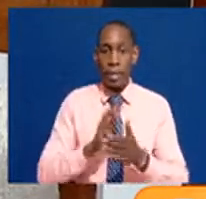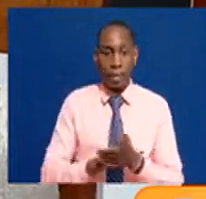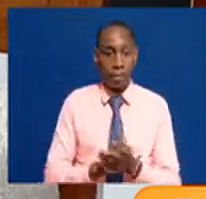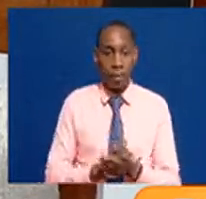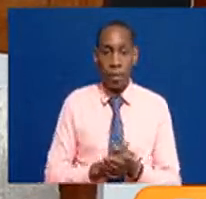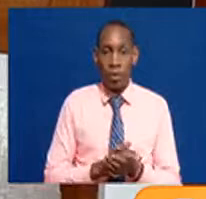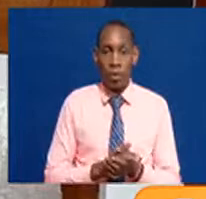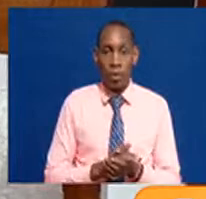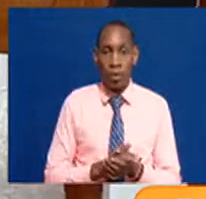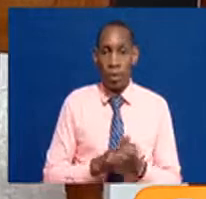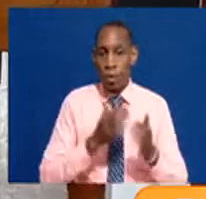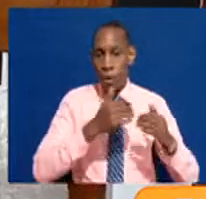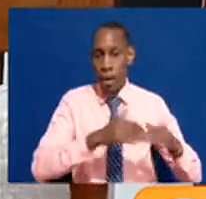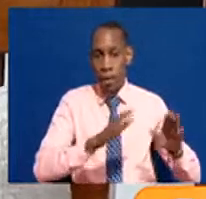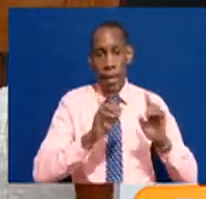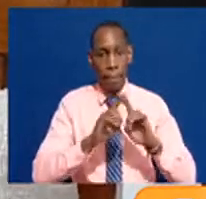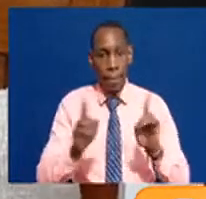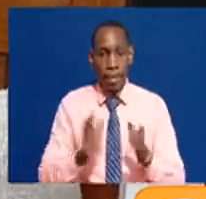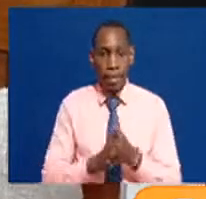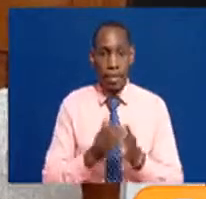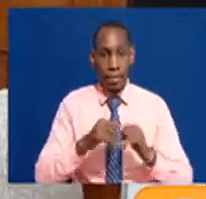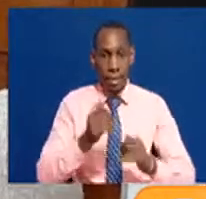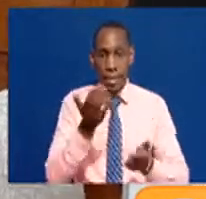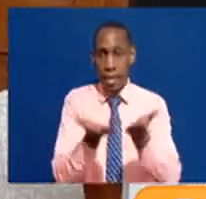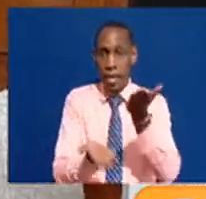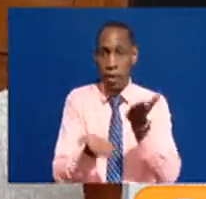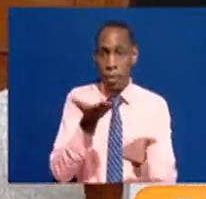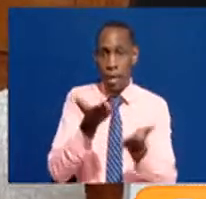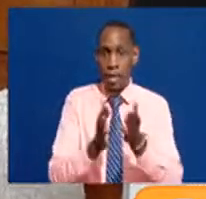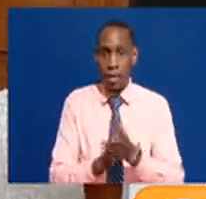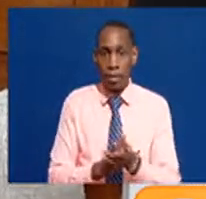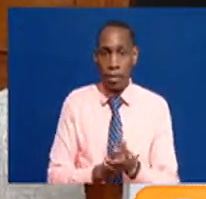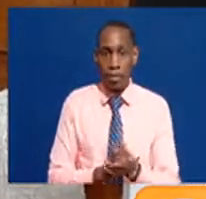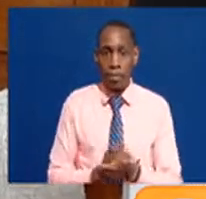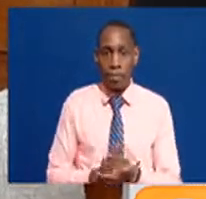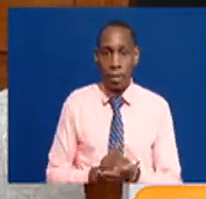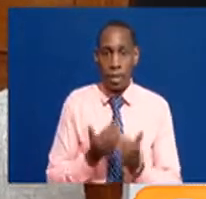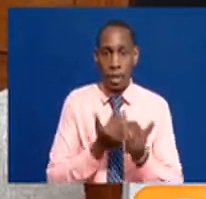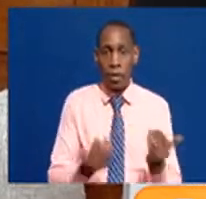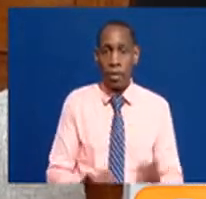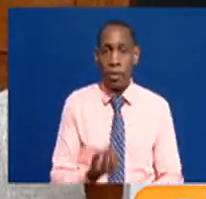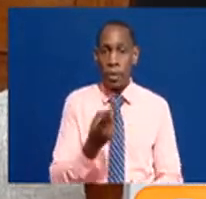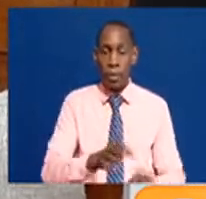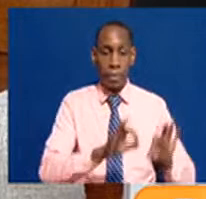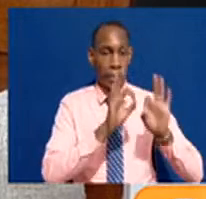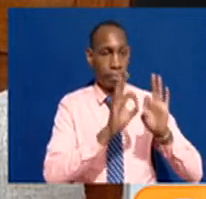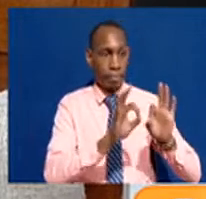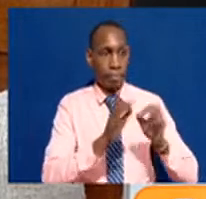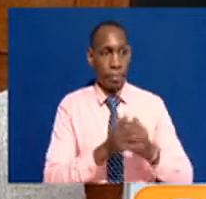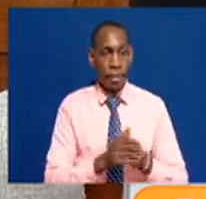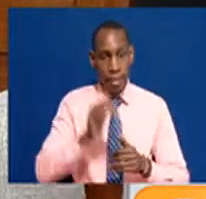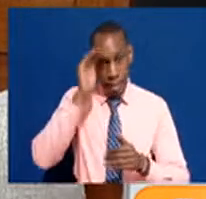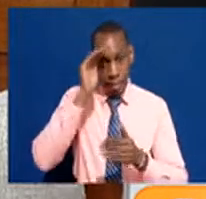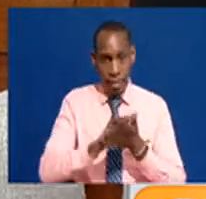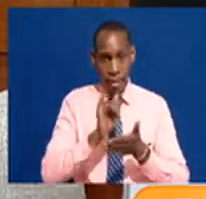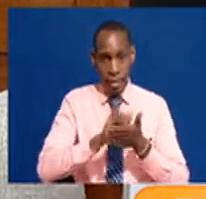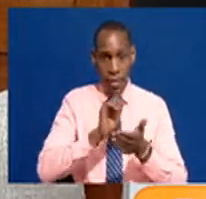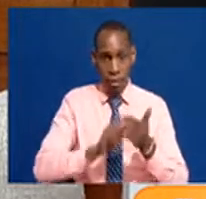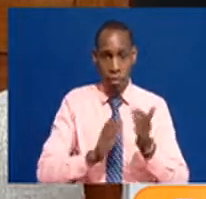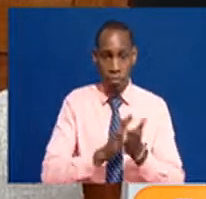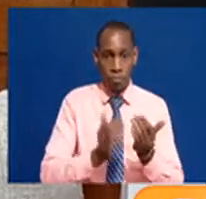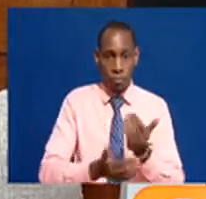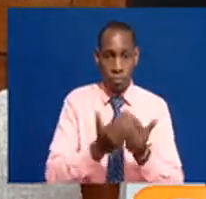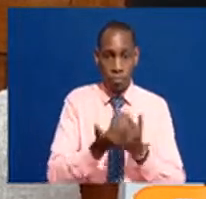not there. I can't make it for the play. But I've tried to balance. I have two amazing children. I believe that I raised them